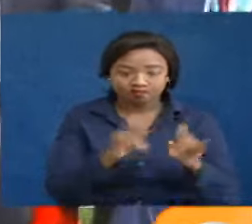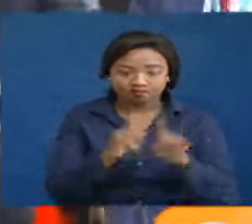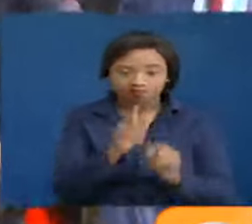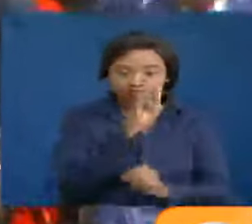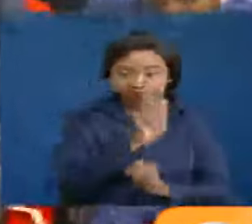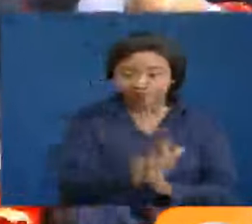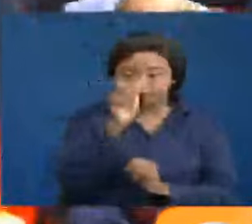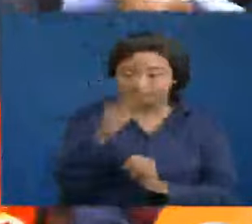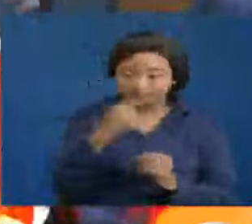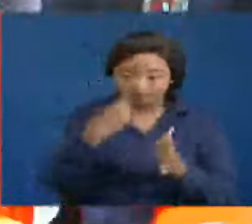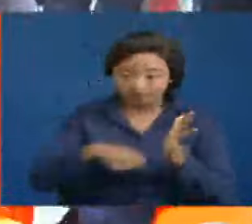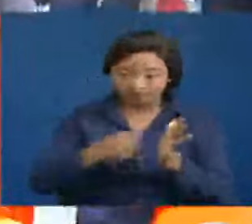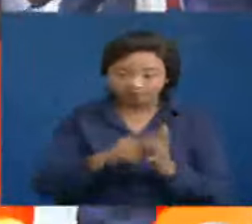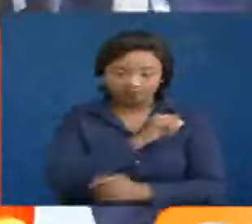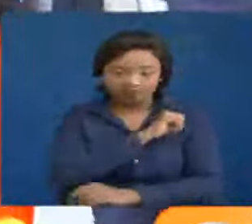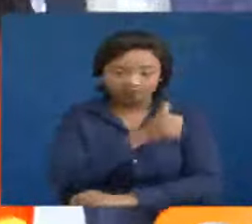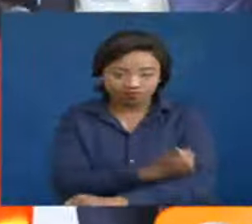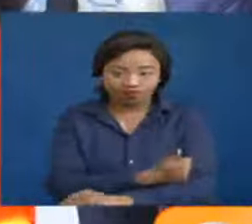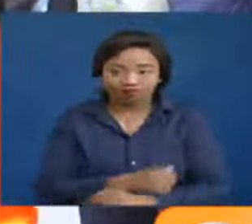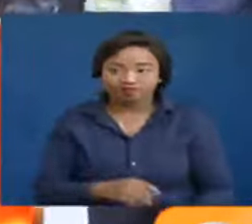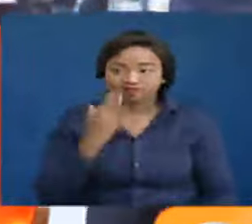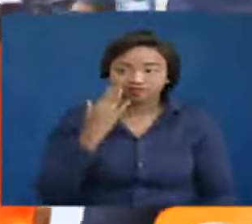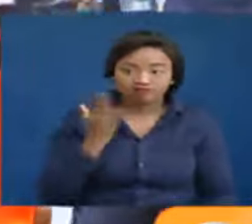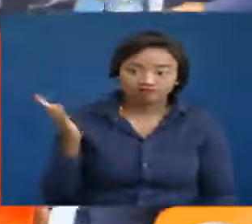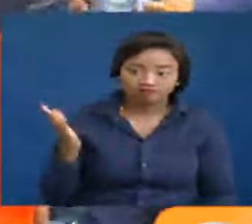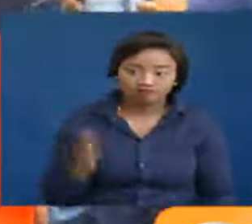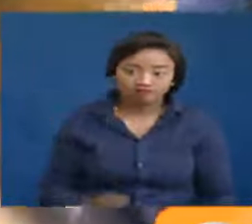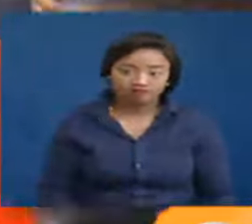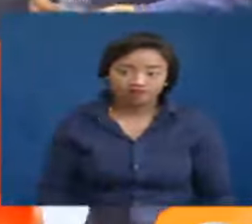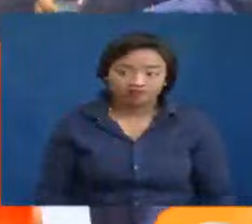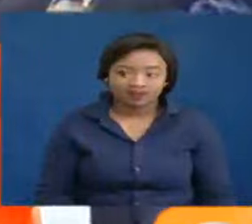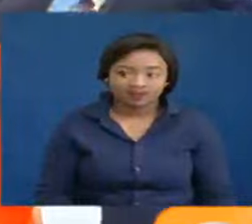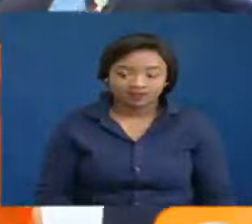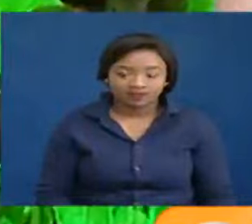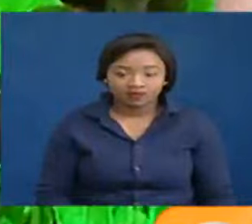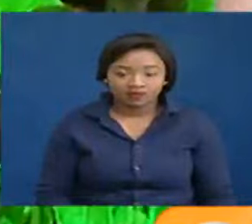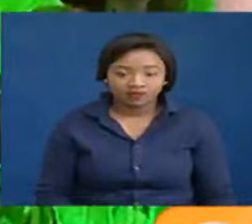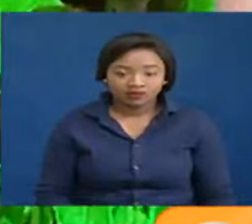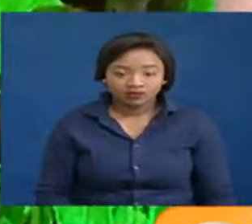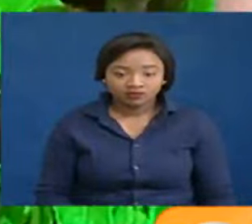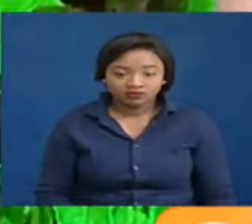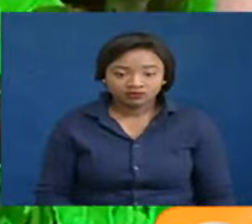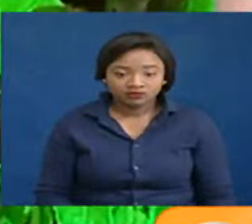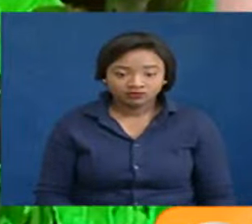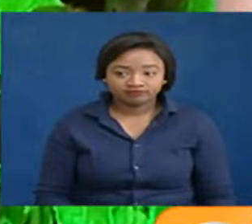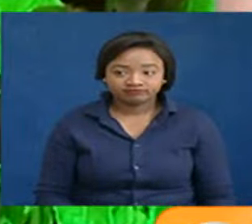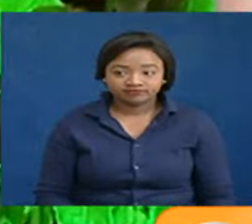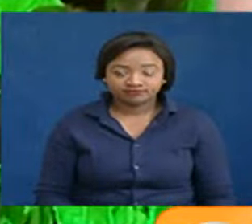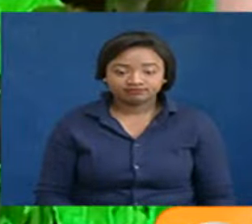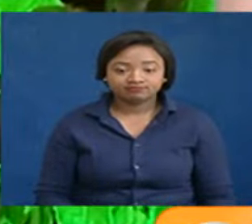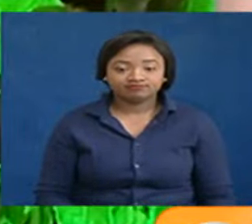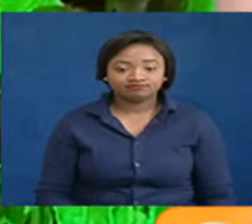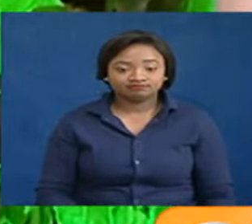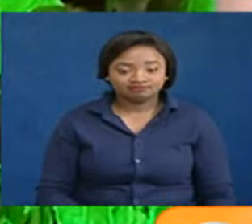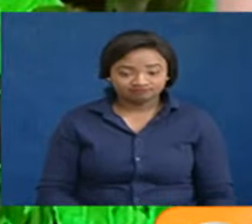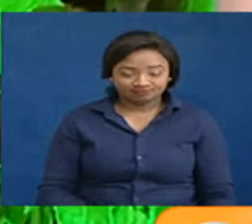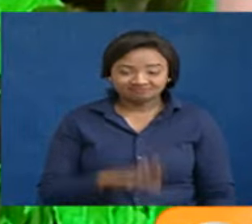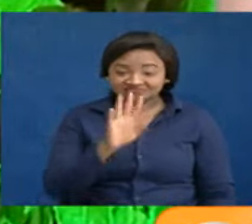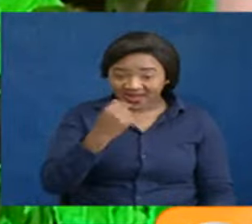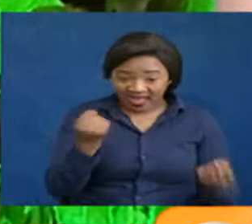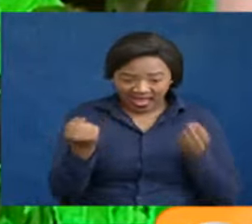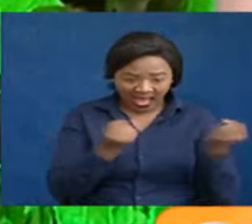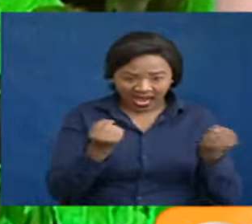tax evasion and smuggling. Jimmy Mbogo, Citizen TV, Nairobi. So old car tires end